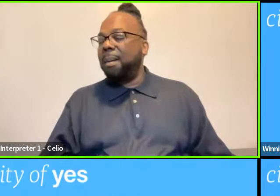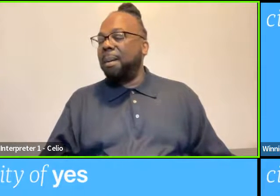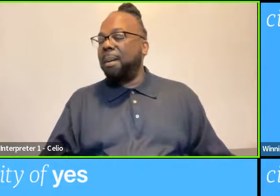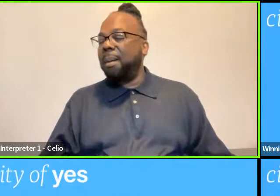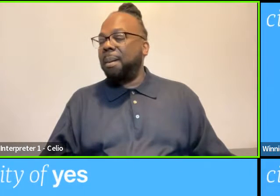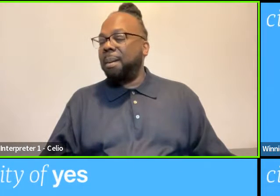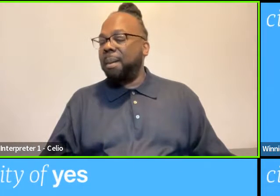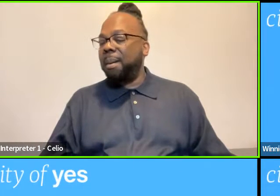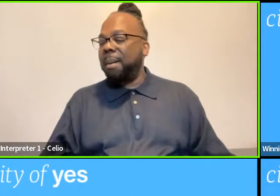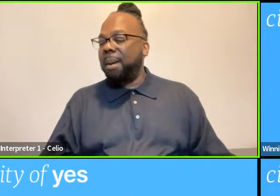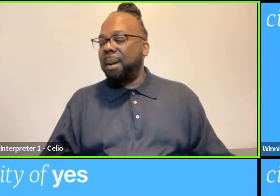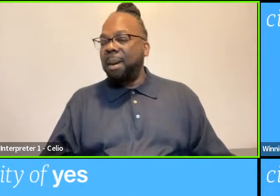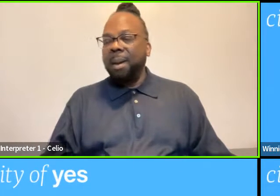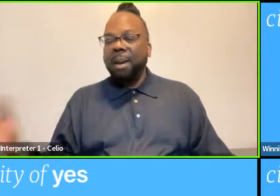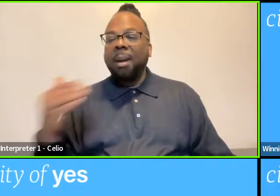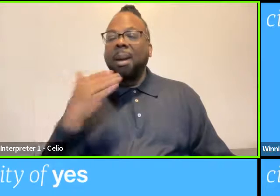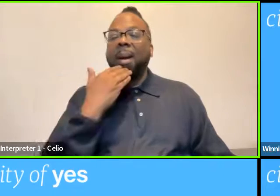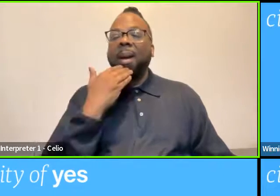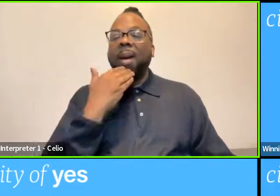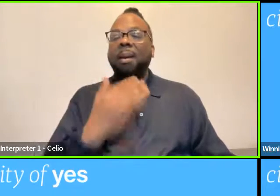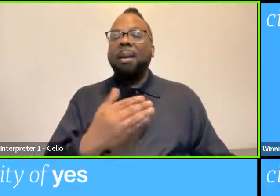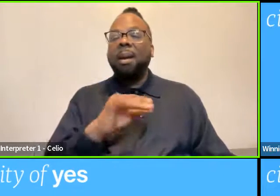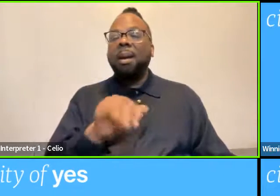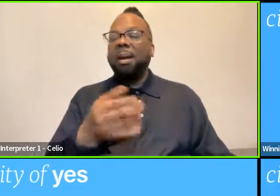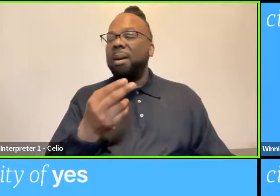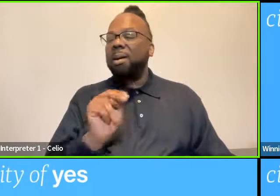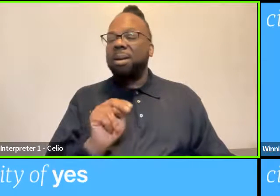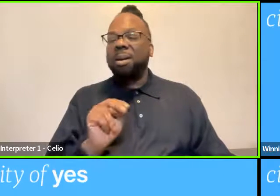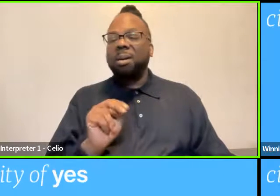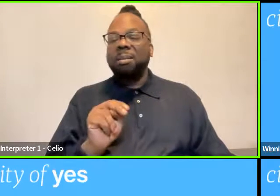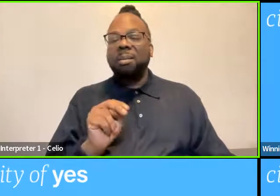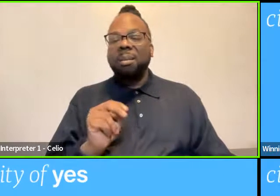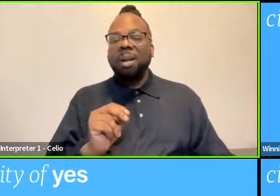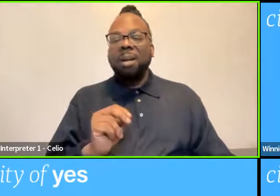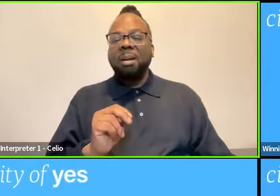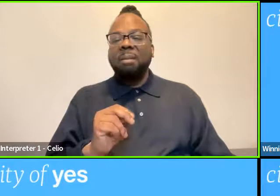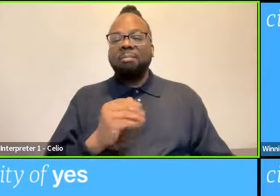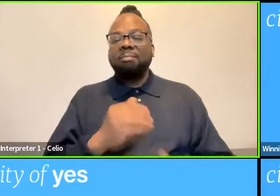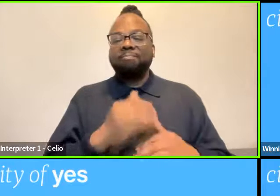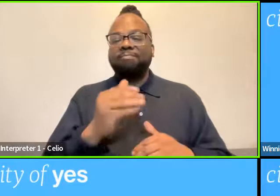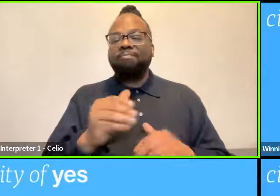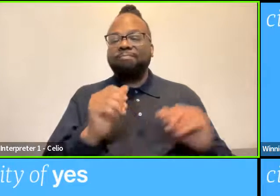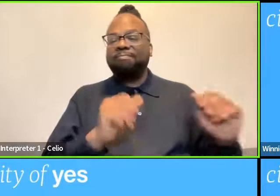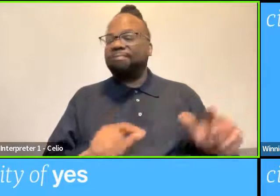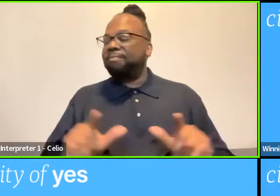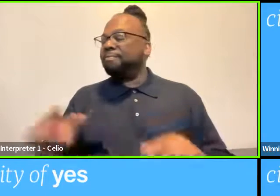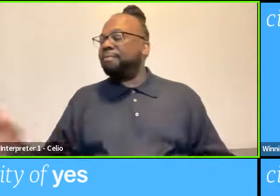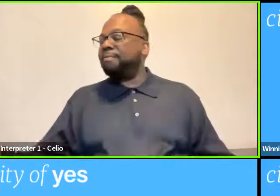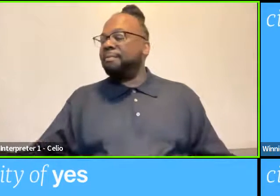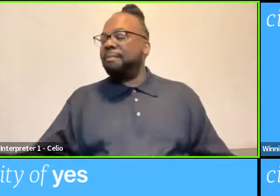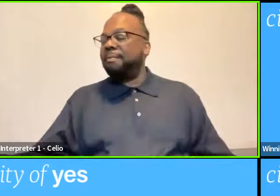Thank you, John. Can we go to the next raised hand, Michael?